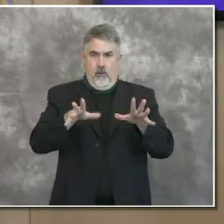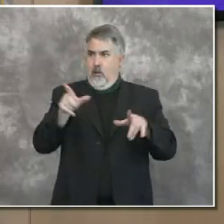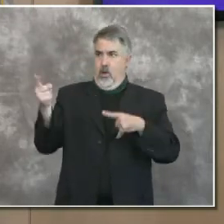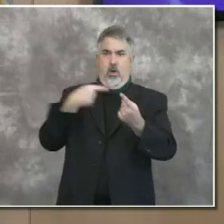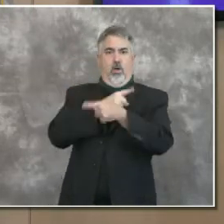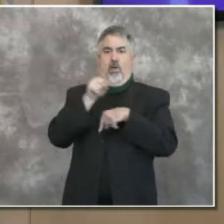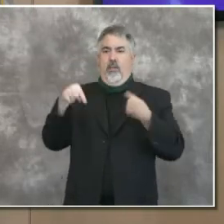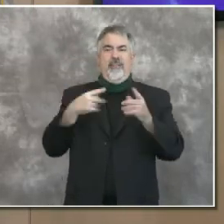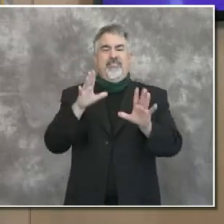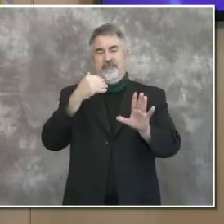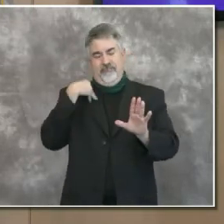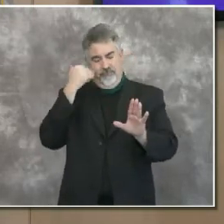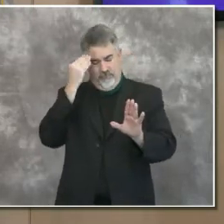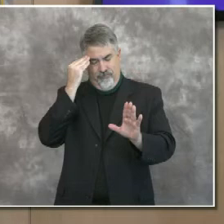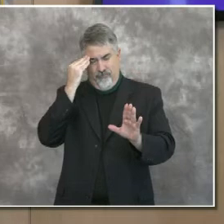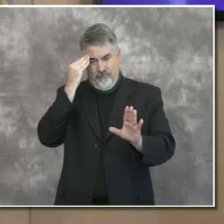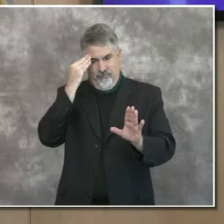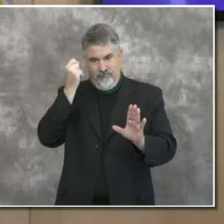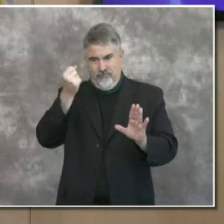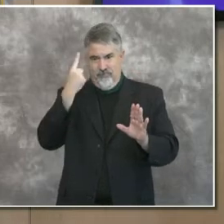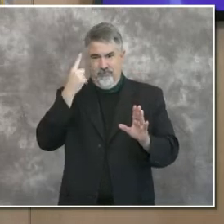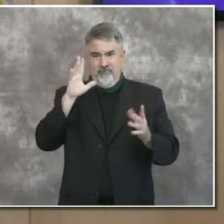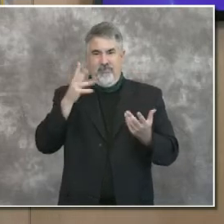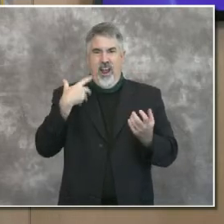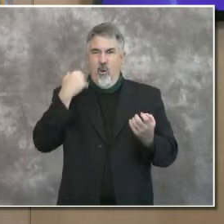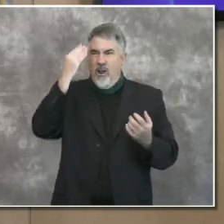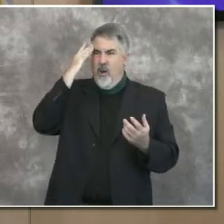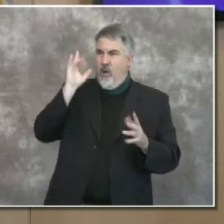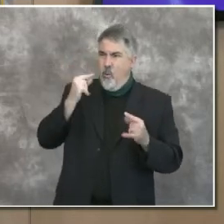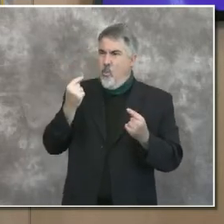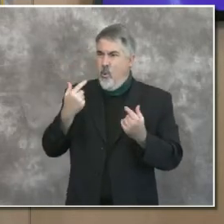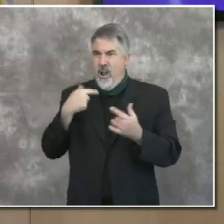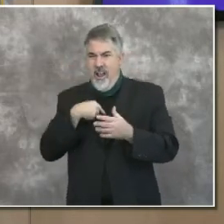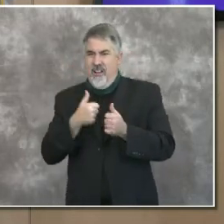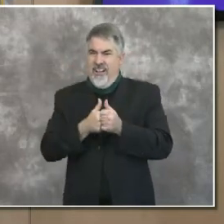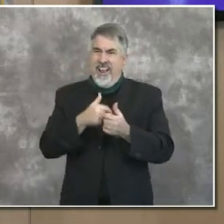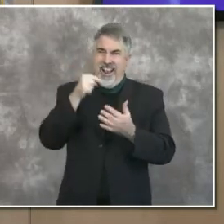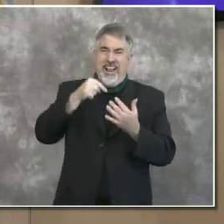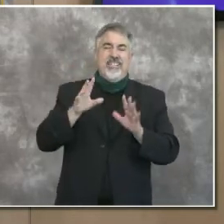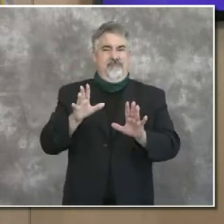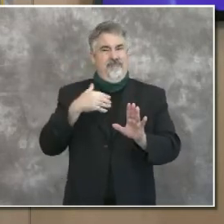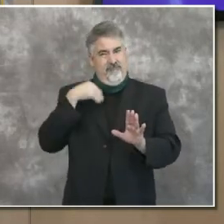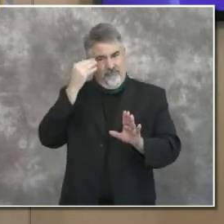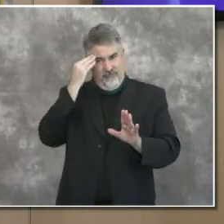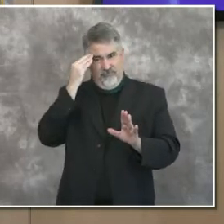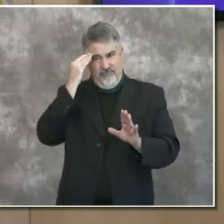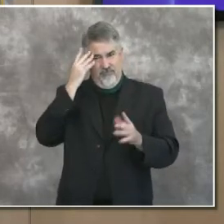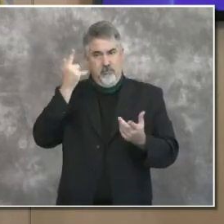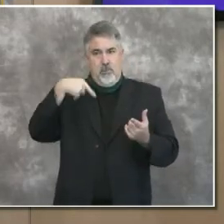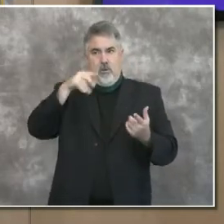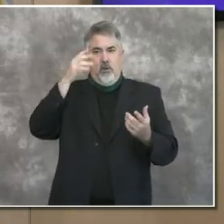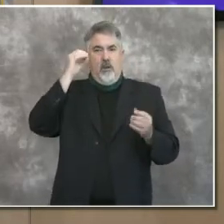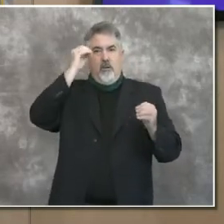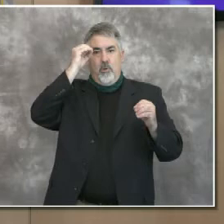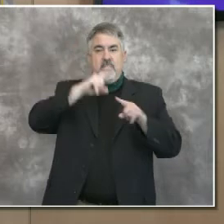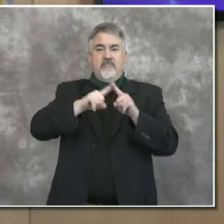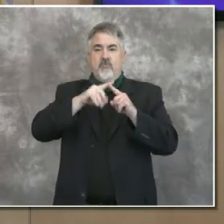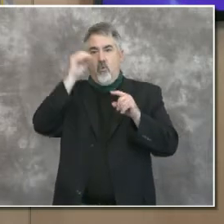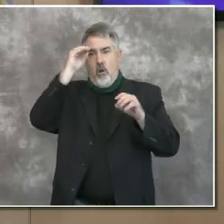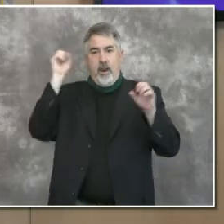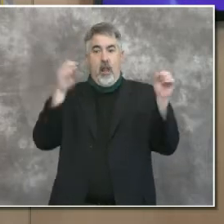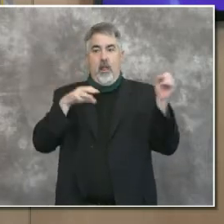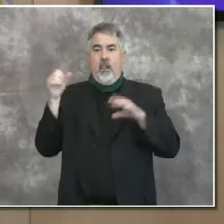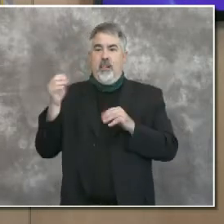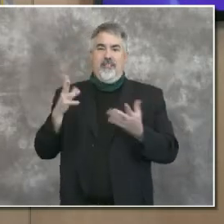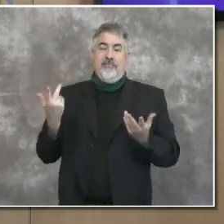And there is a hunger for objectivity. But many of those opinions are sometimes potentially counterproductive. And I just